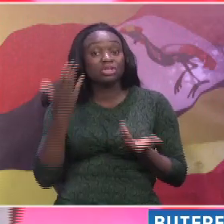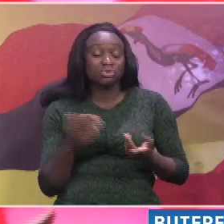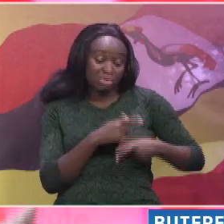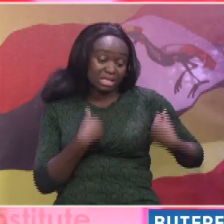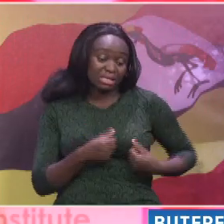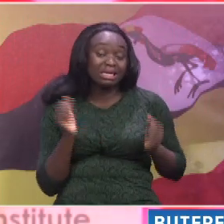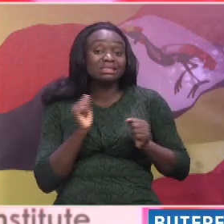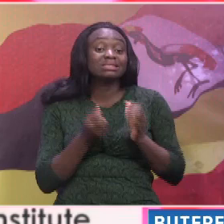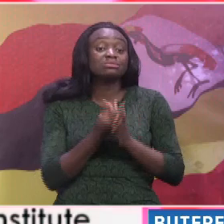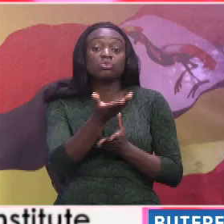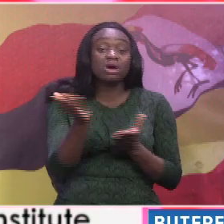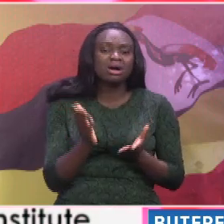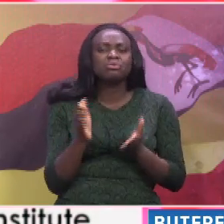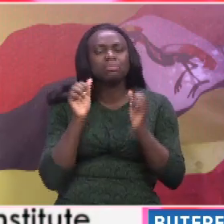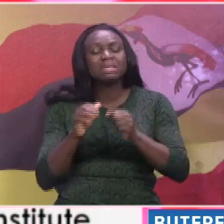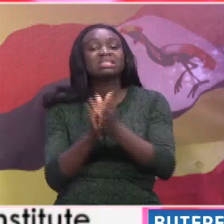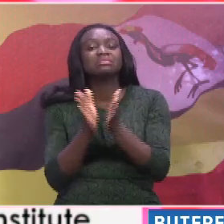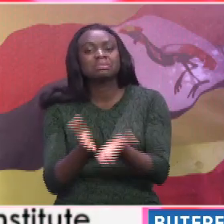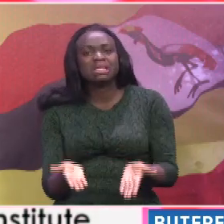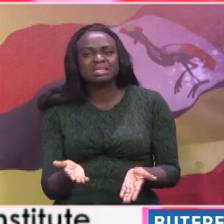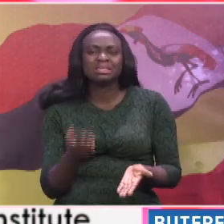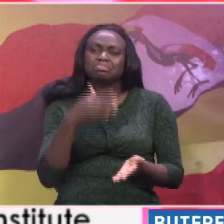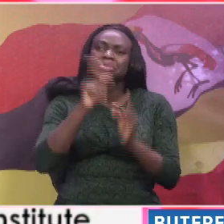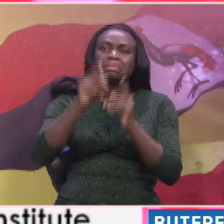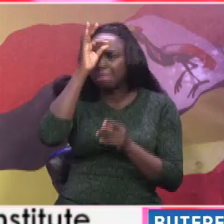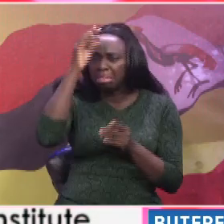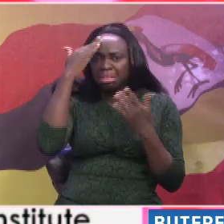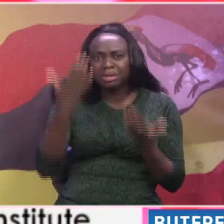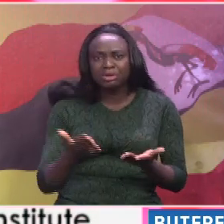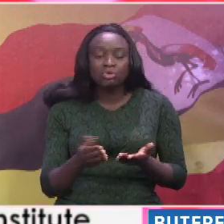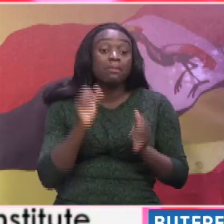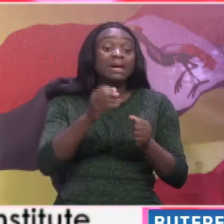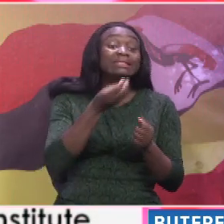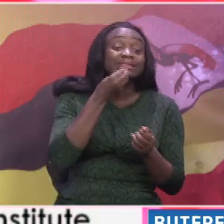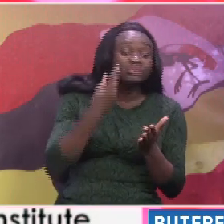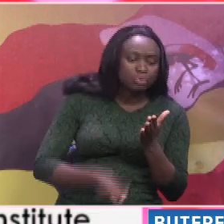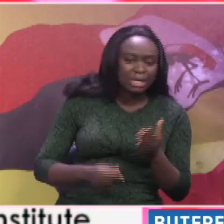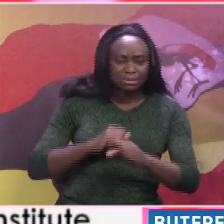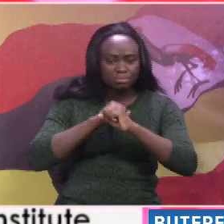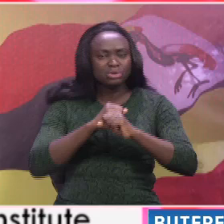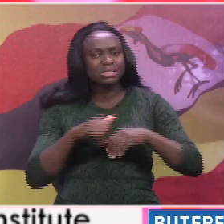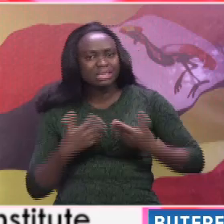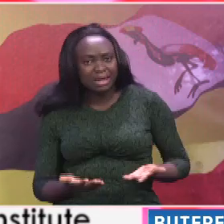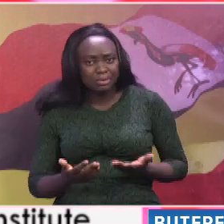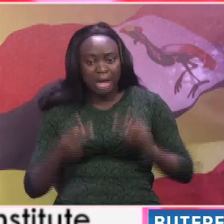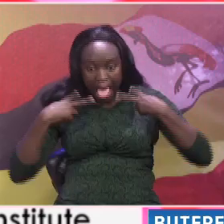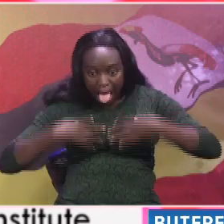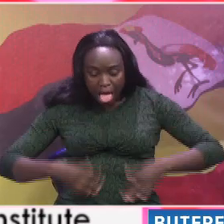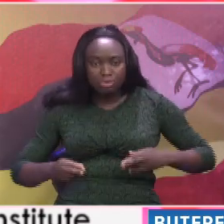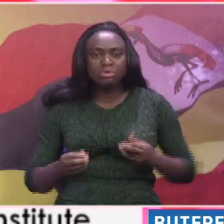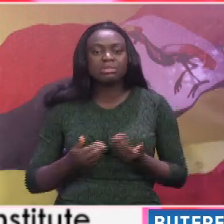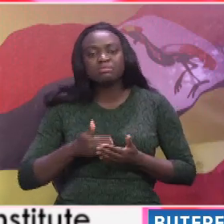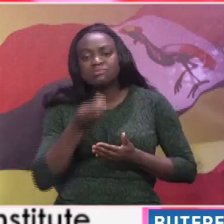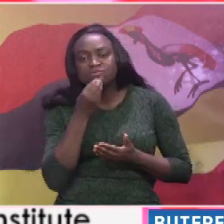must stay with them. What is a heart disease? We must stay with them. What must we eat? How do we prevent healthy